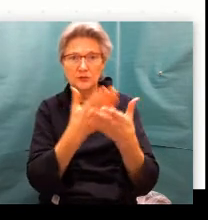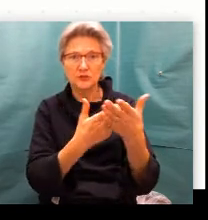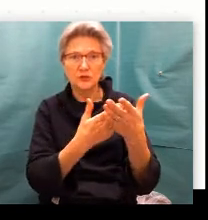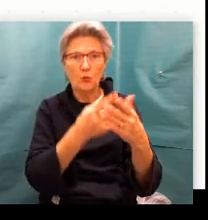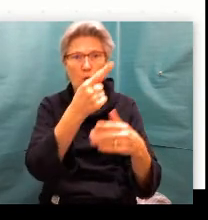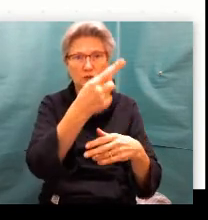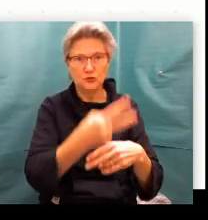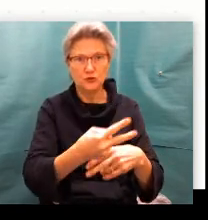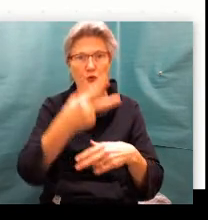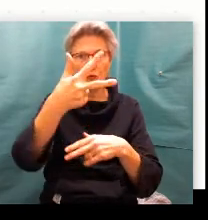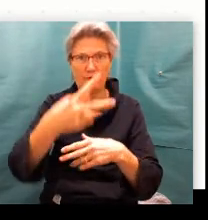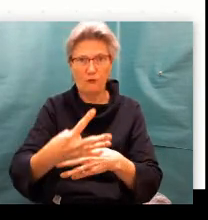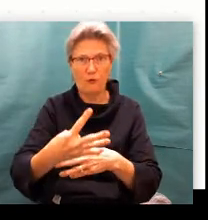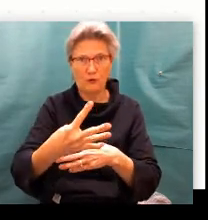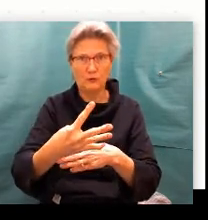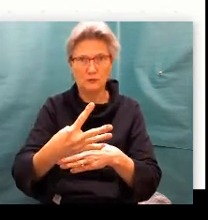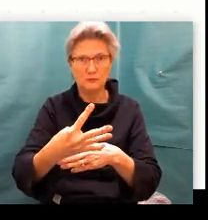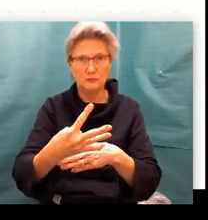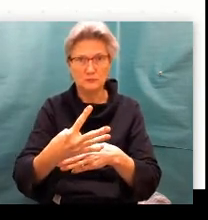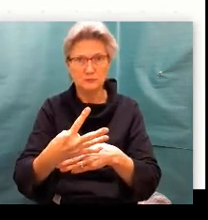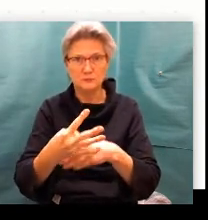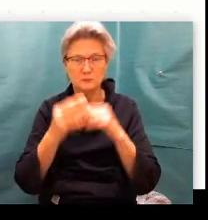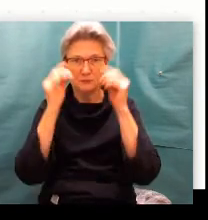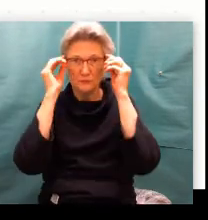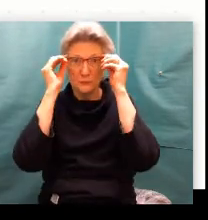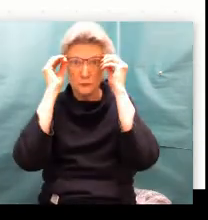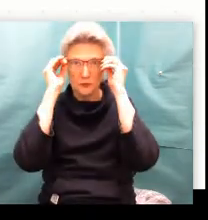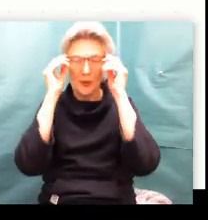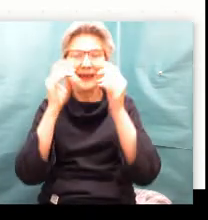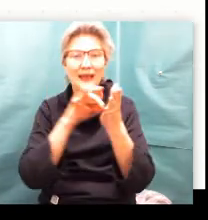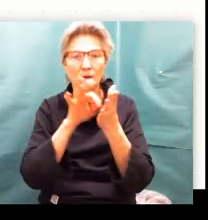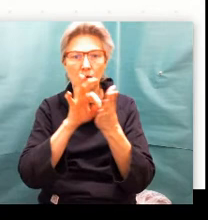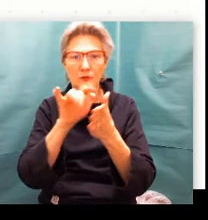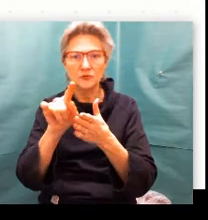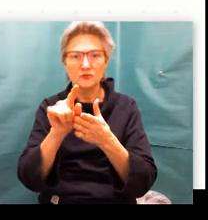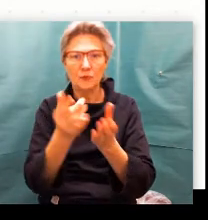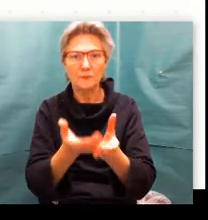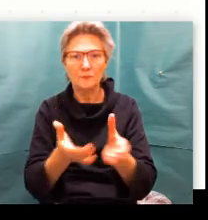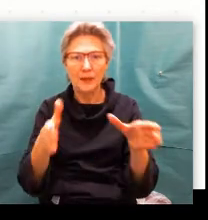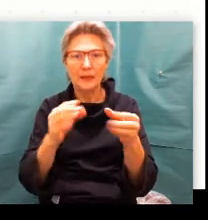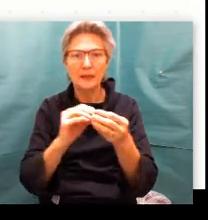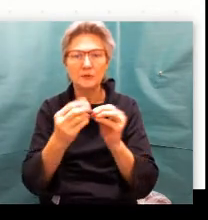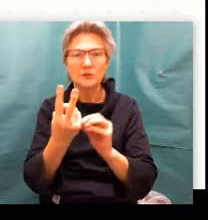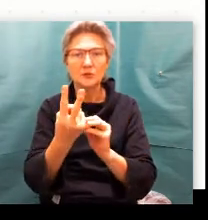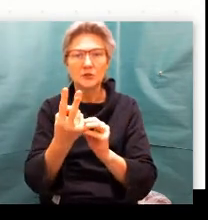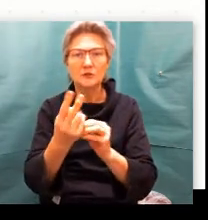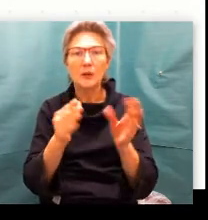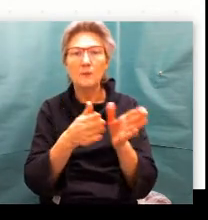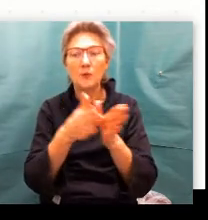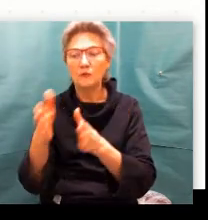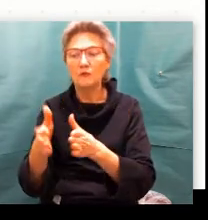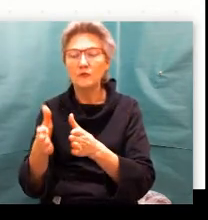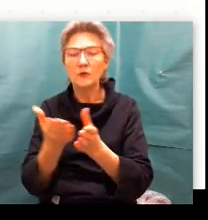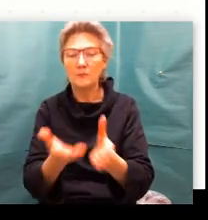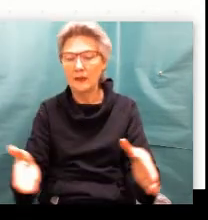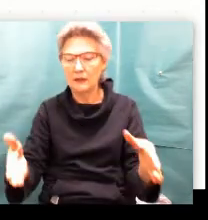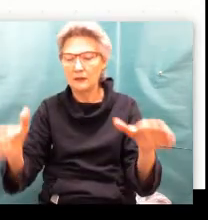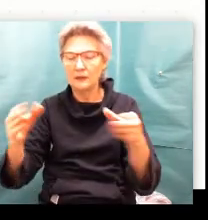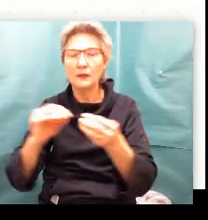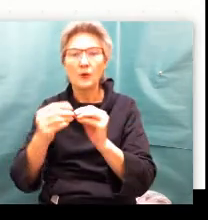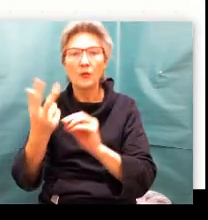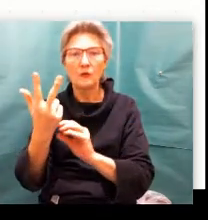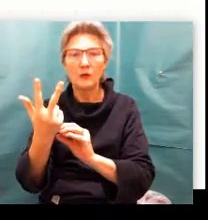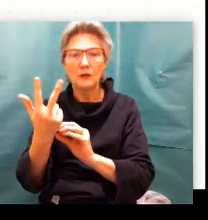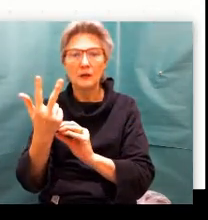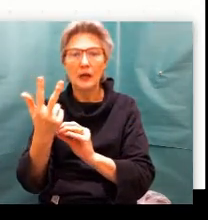that are each 1/3. So I'm going to put the dot there because I counted those already for pan 2. Now I'm going to move on to pan 3. And I